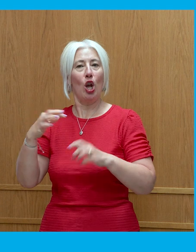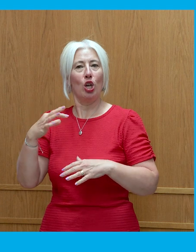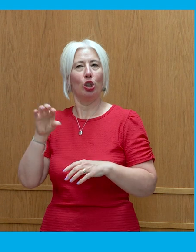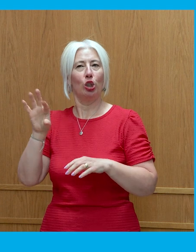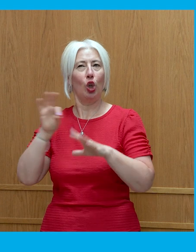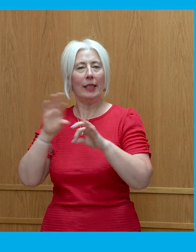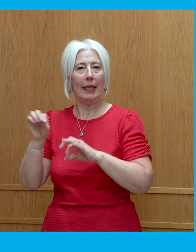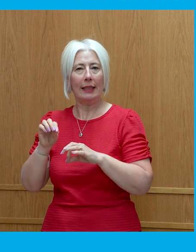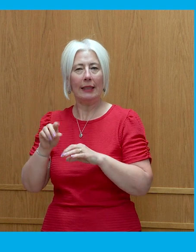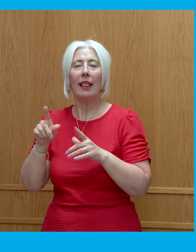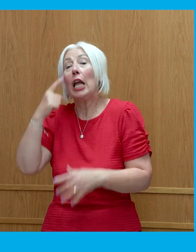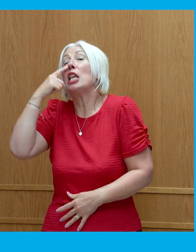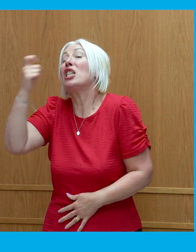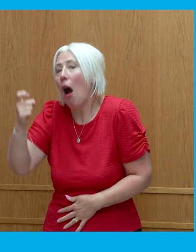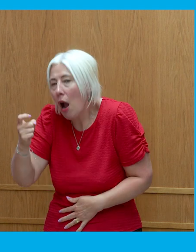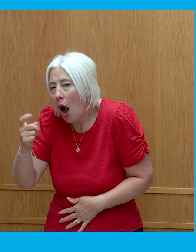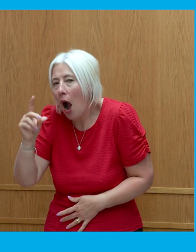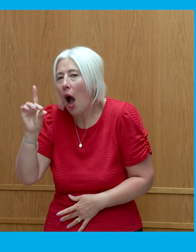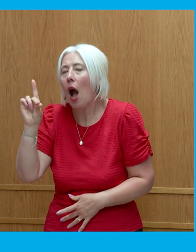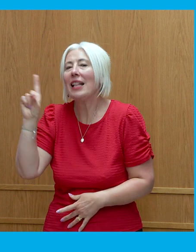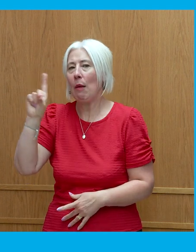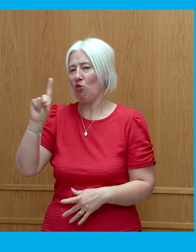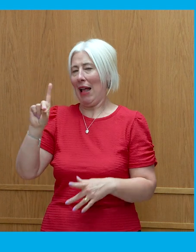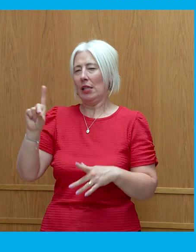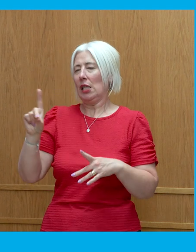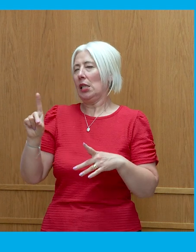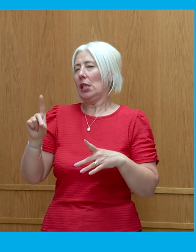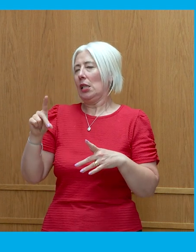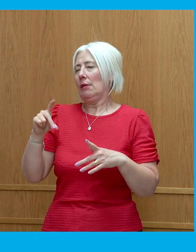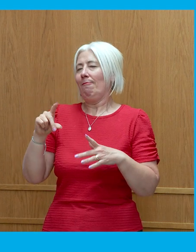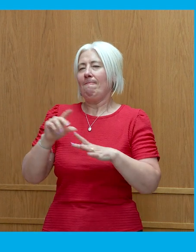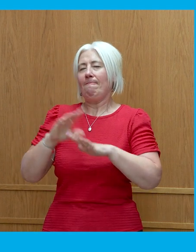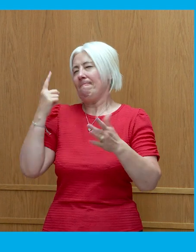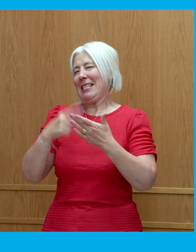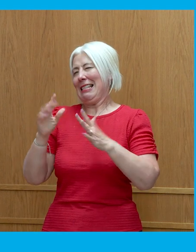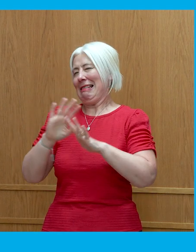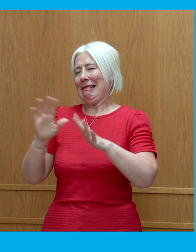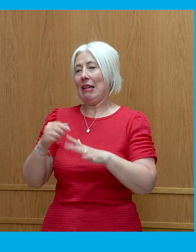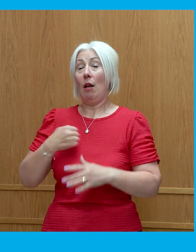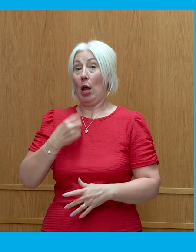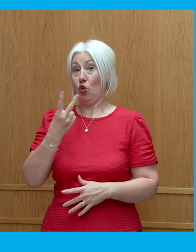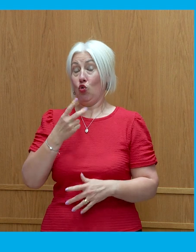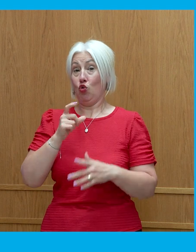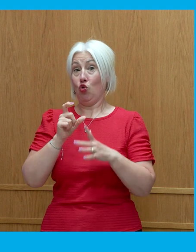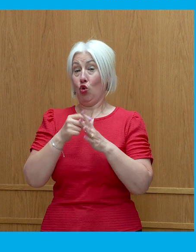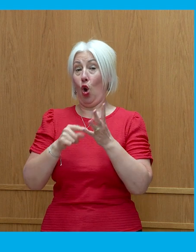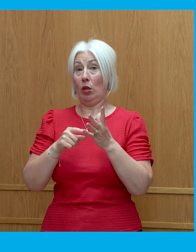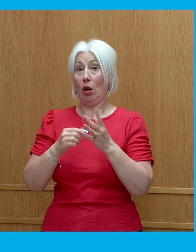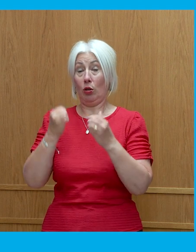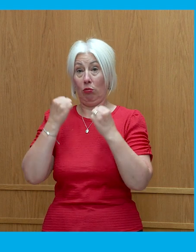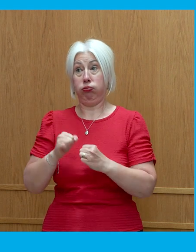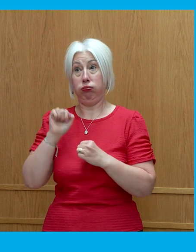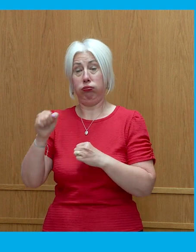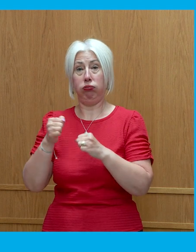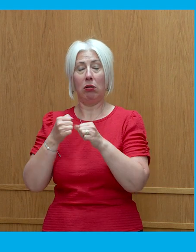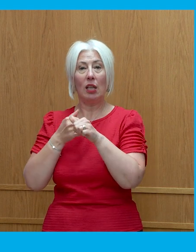event, Especially younger Democrats. especially younger Democrats. My two daughters, who are as liberal as the day is long,